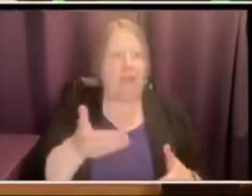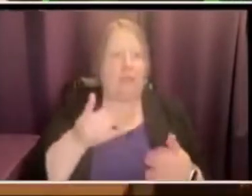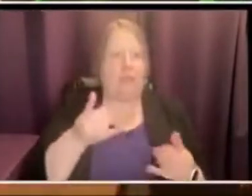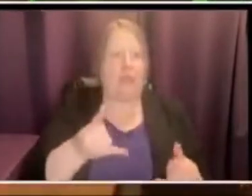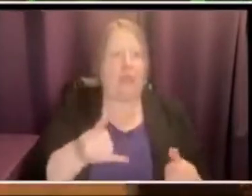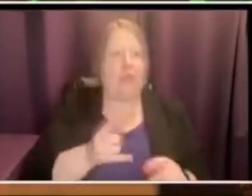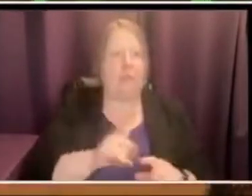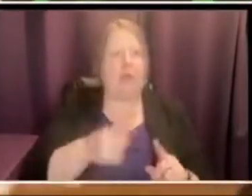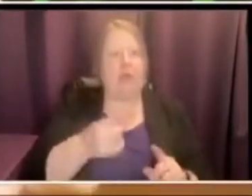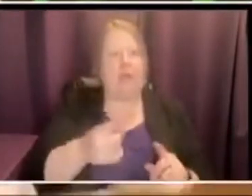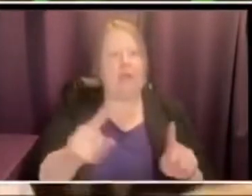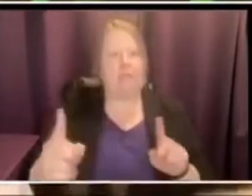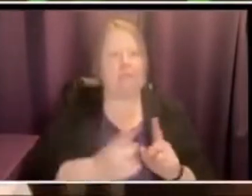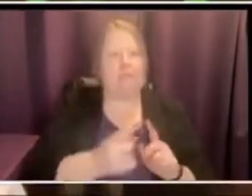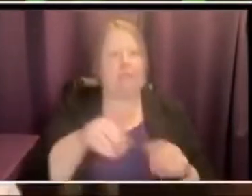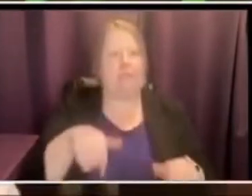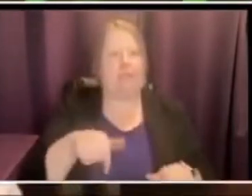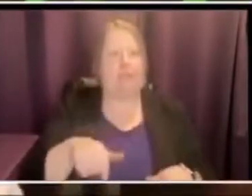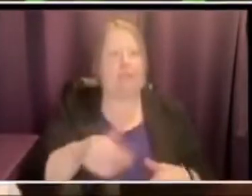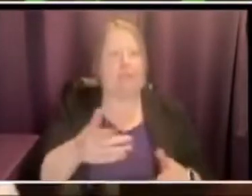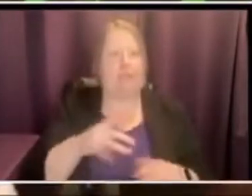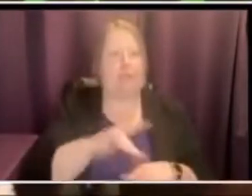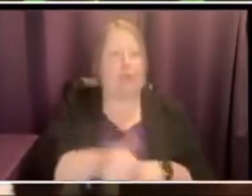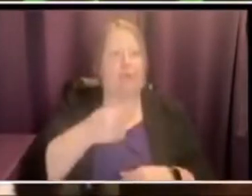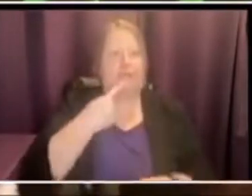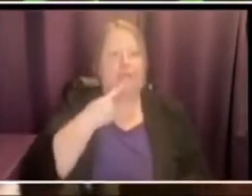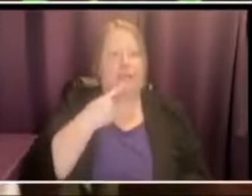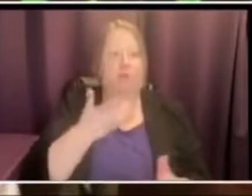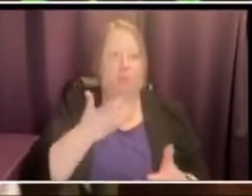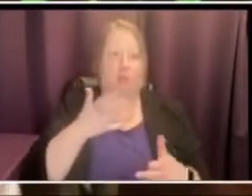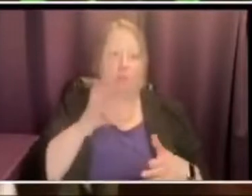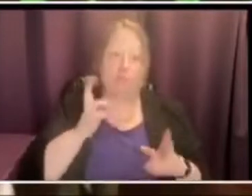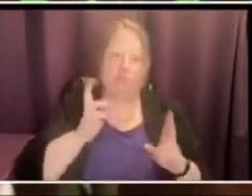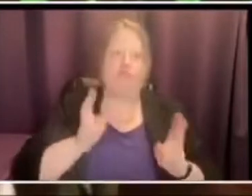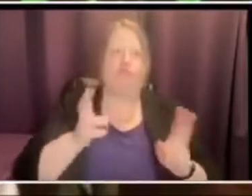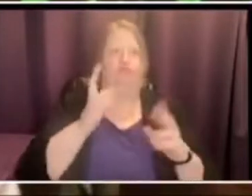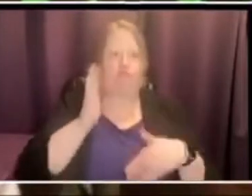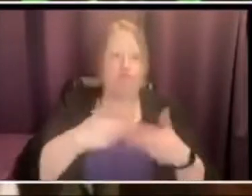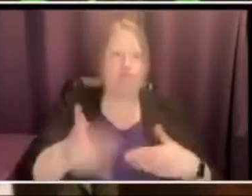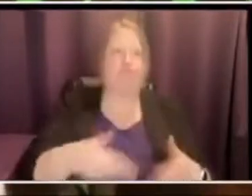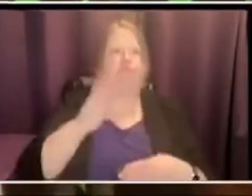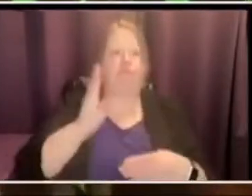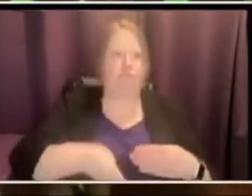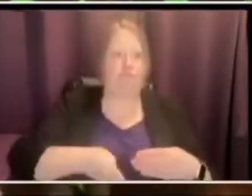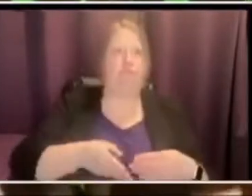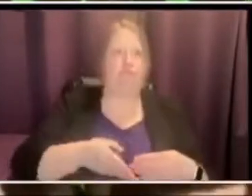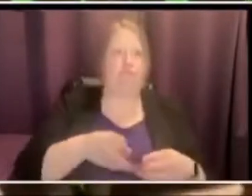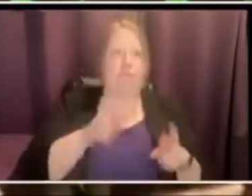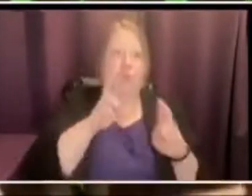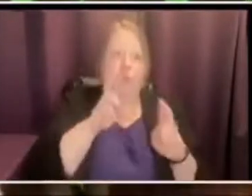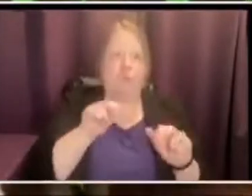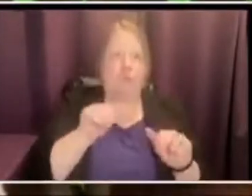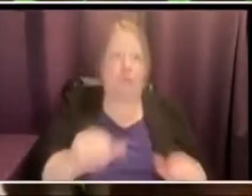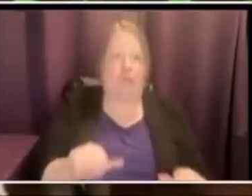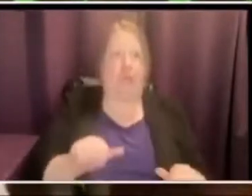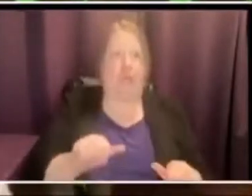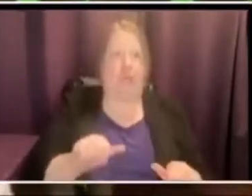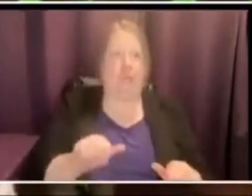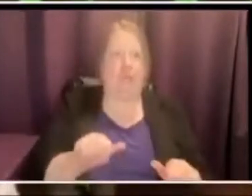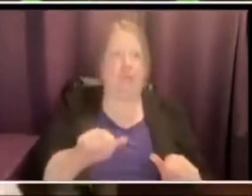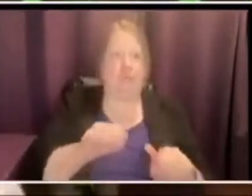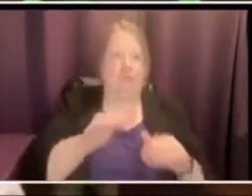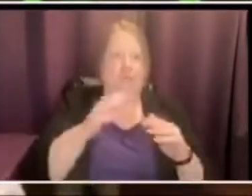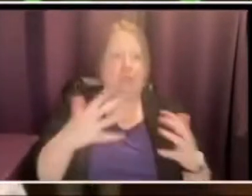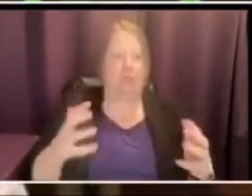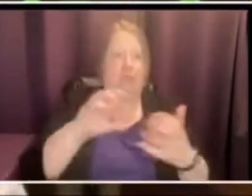us earlier and said, you know, we want to expedite this, and hopefully they could confine it to just one complaint, Arizona,